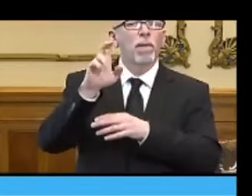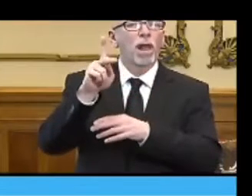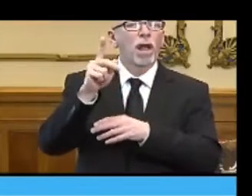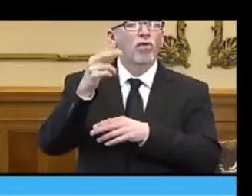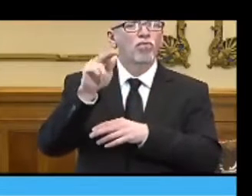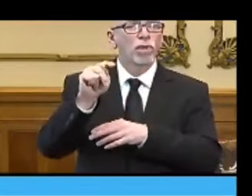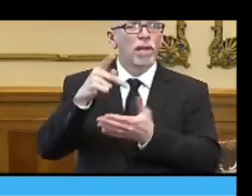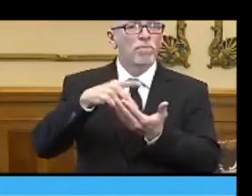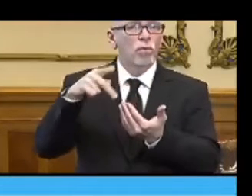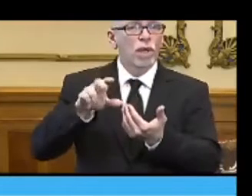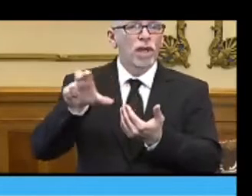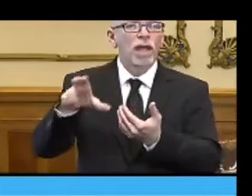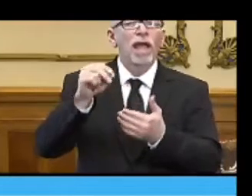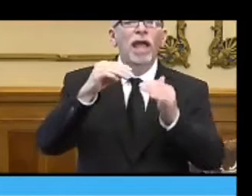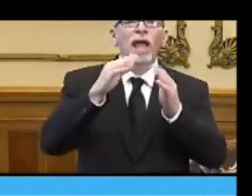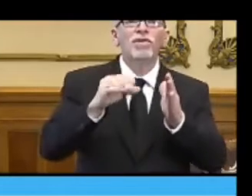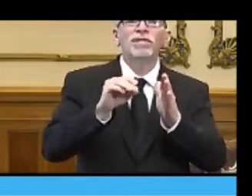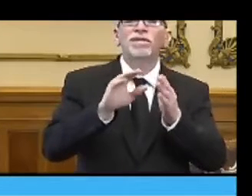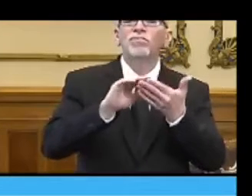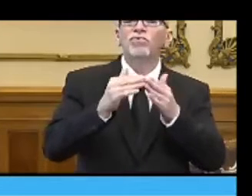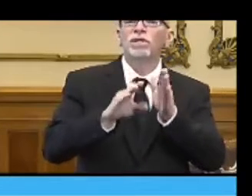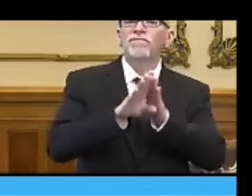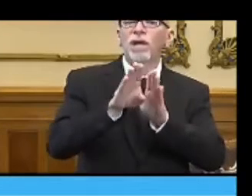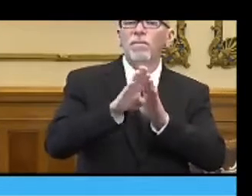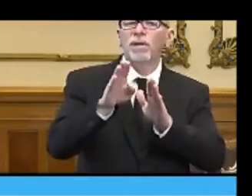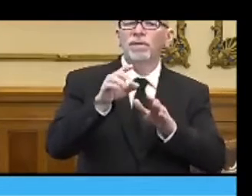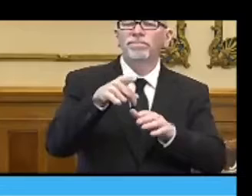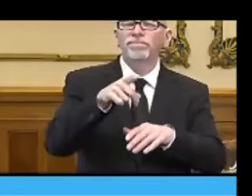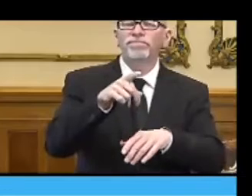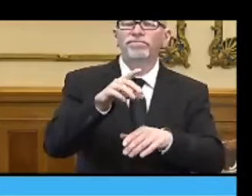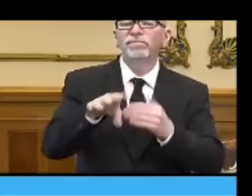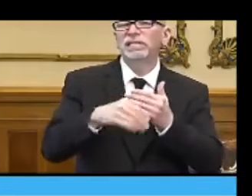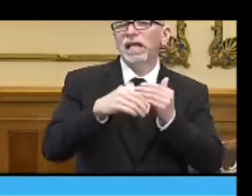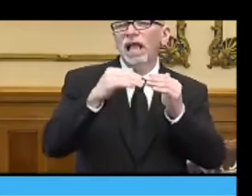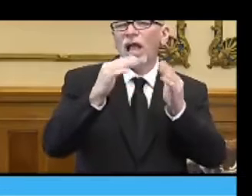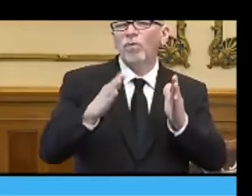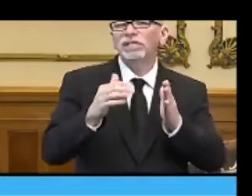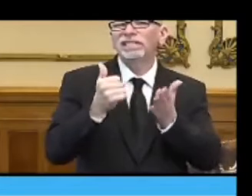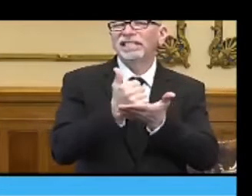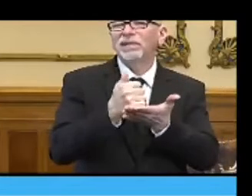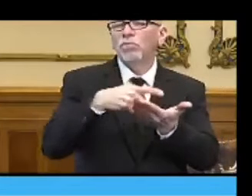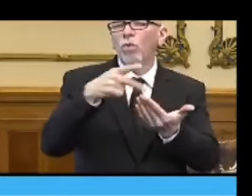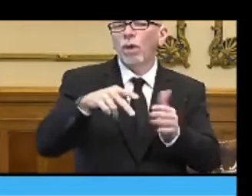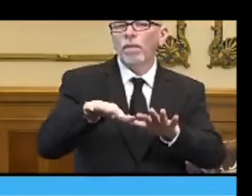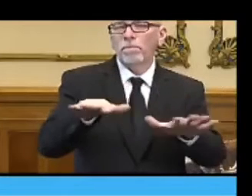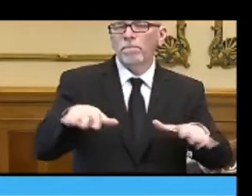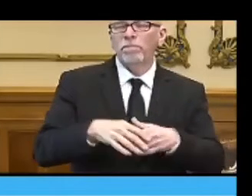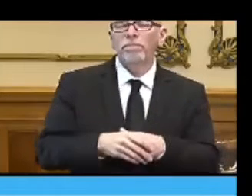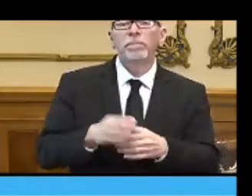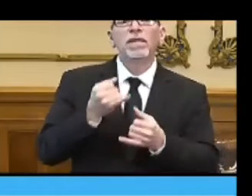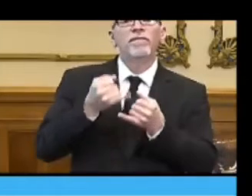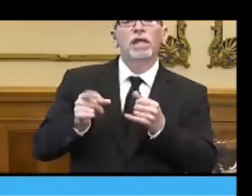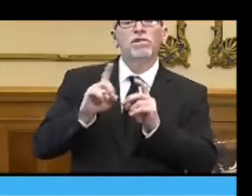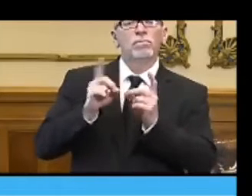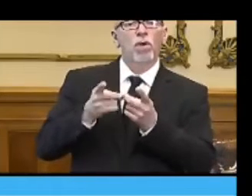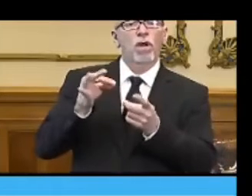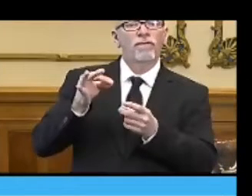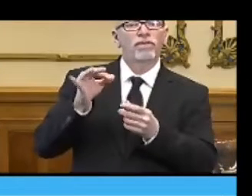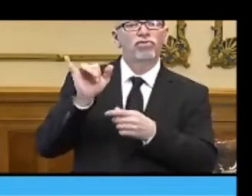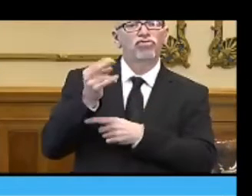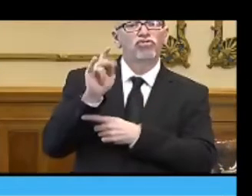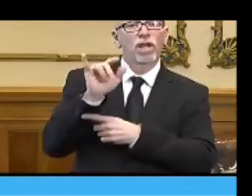our Housing and Community Development Authority, additional housing assistance programs. And finally, the Department of